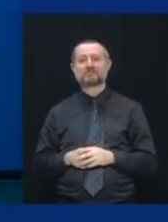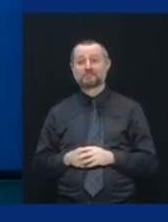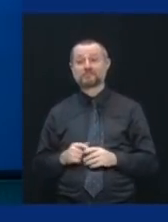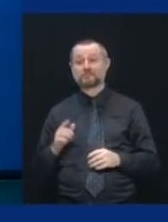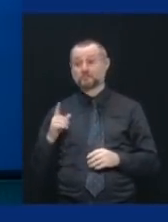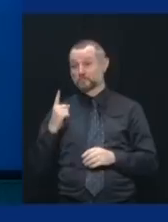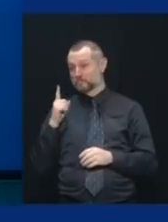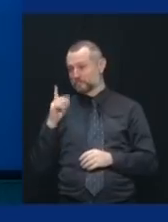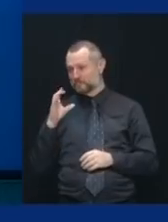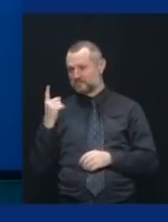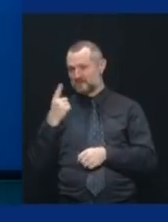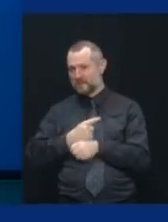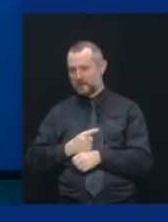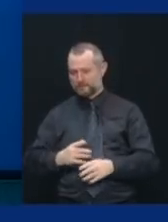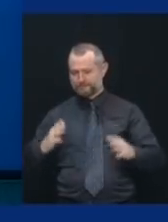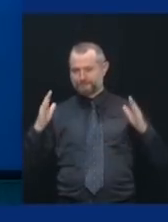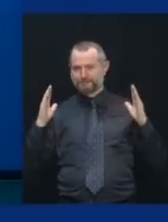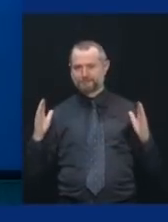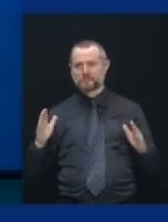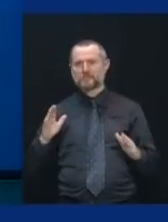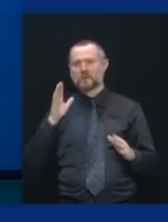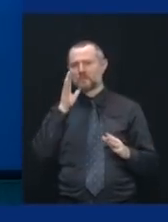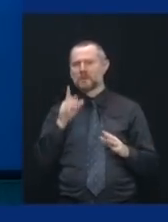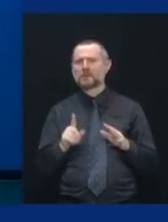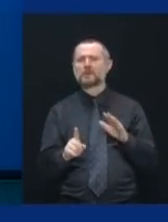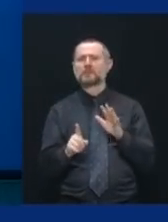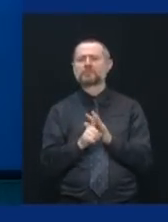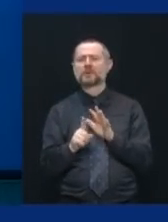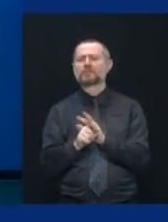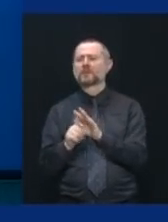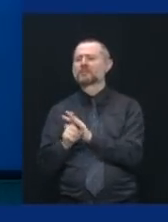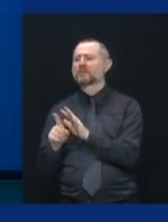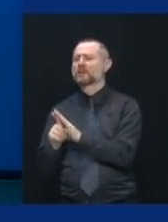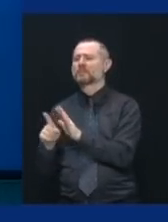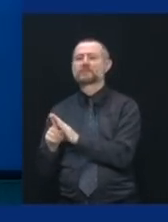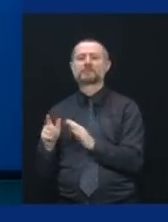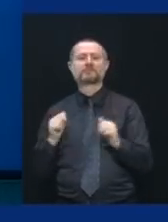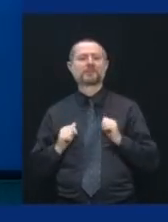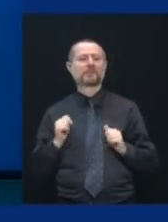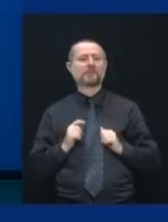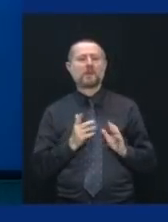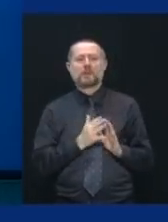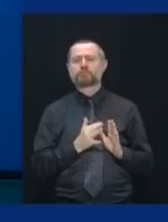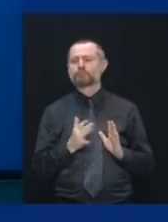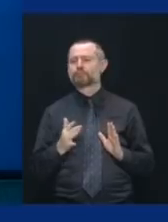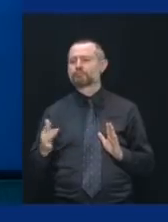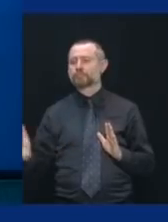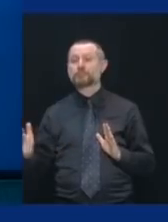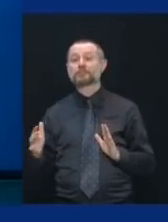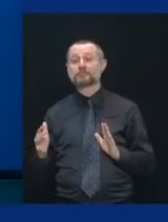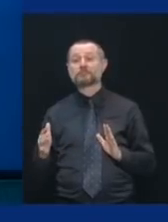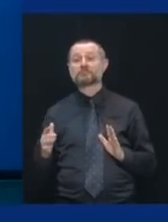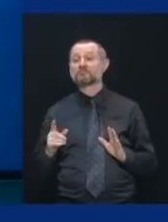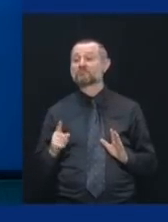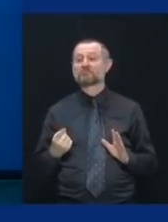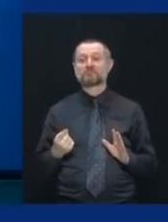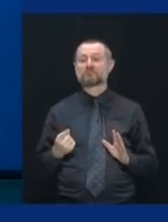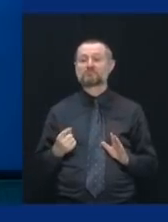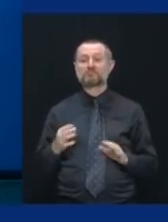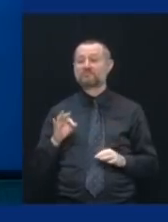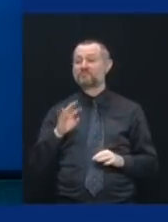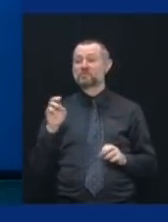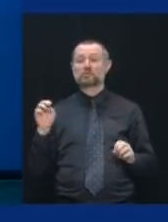100 days of pop-up performances. And these are just pop-up performances. They're